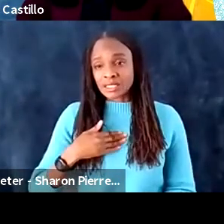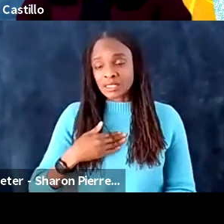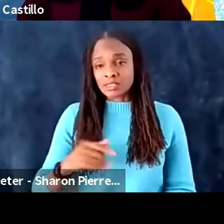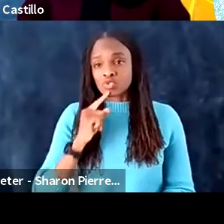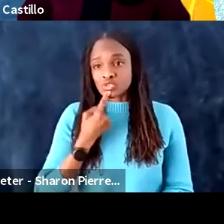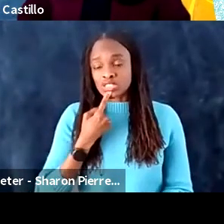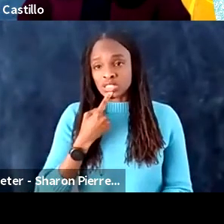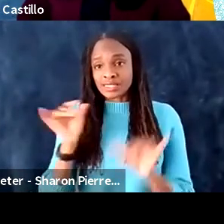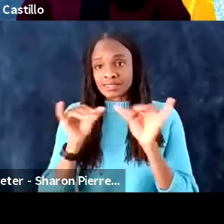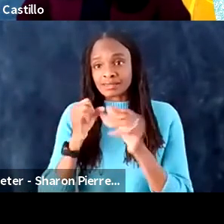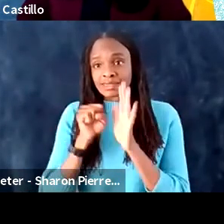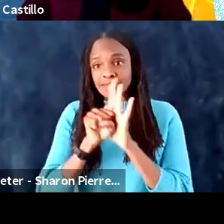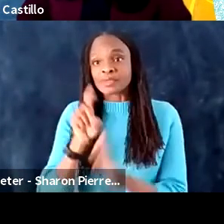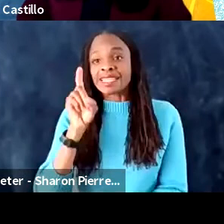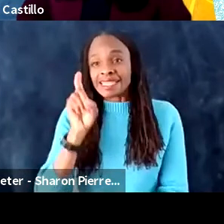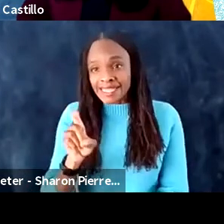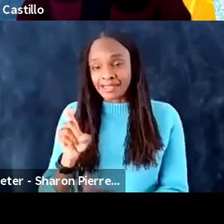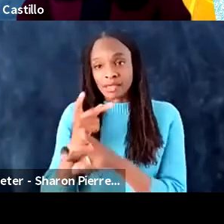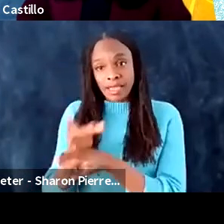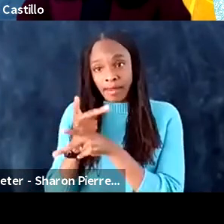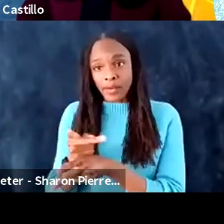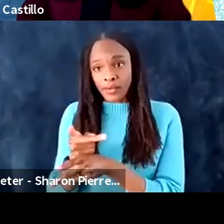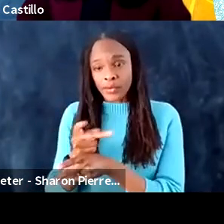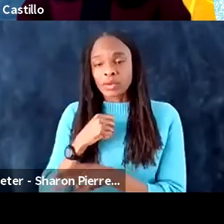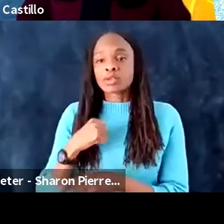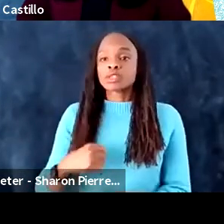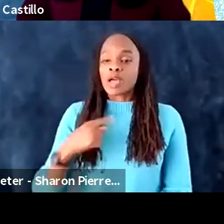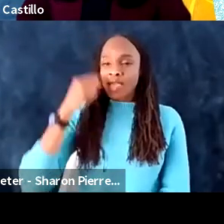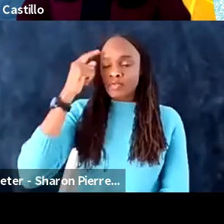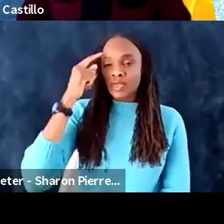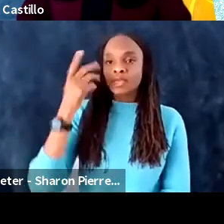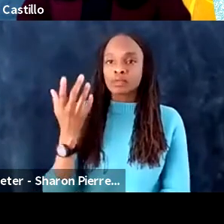symptoms need care. So, I think that,